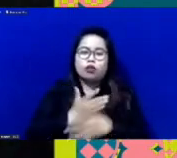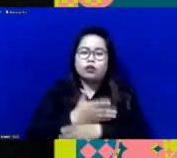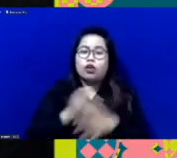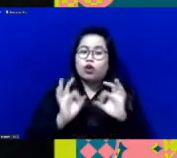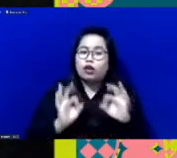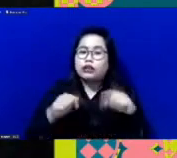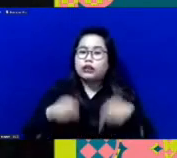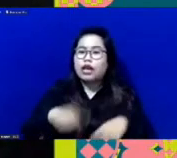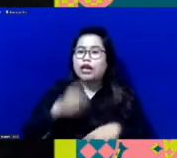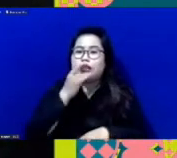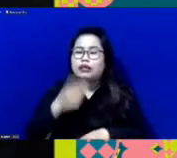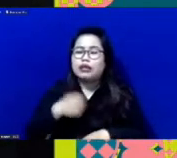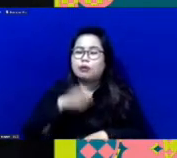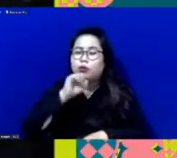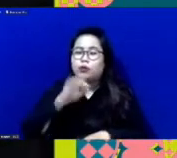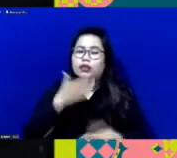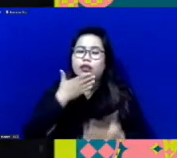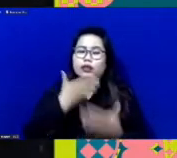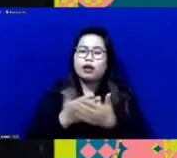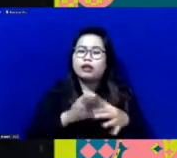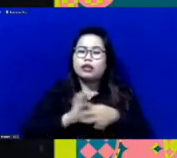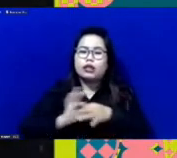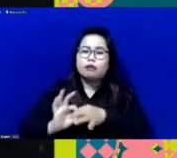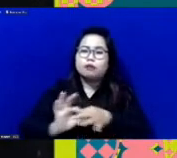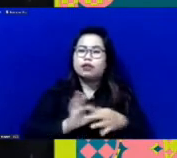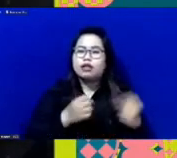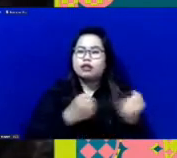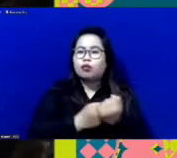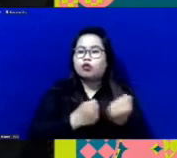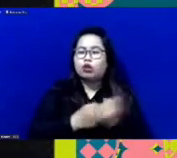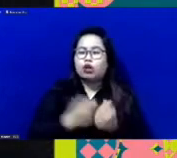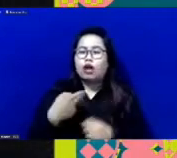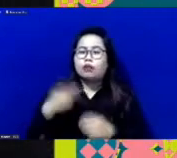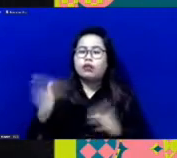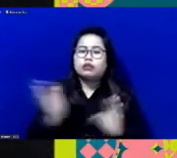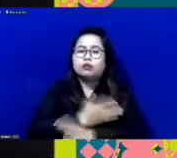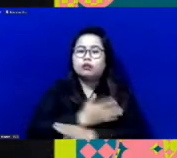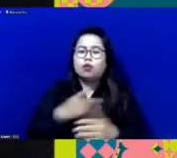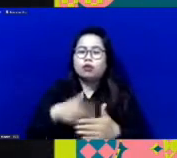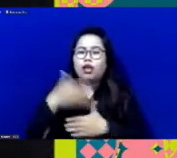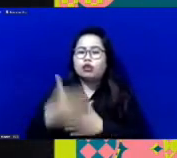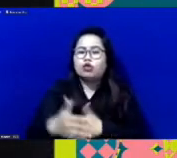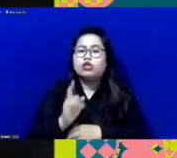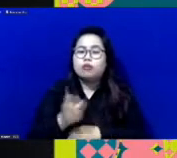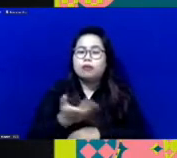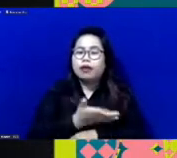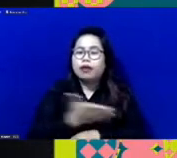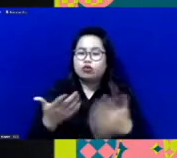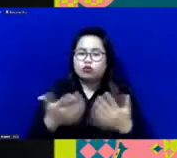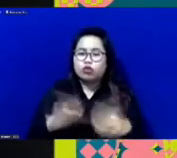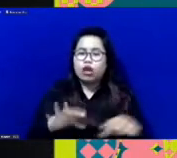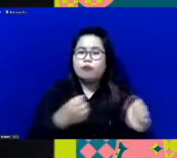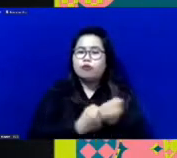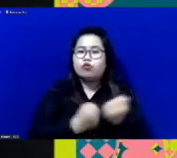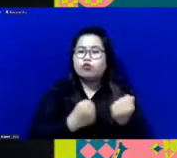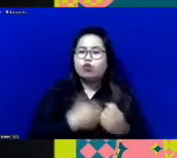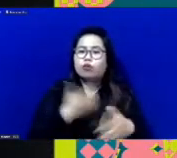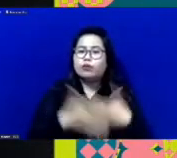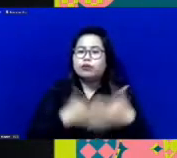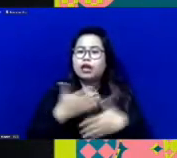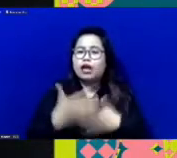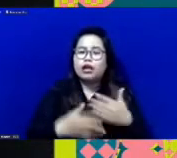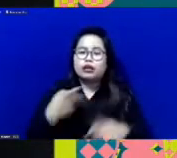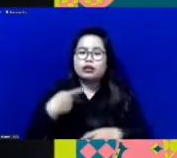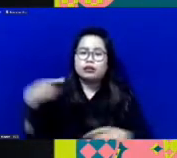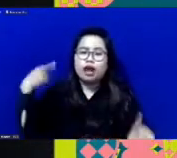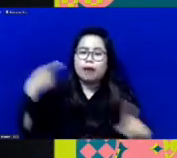and sponsors one more time before we continue, because they have supported our journey until today to the this summit. Gotong